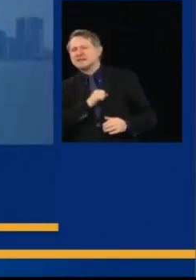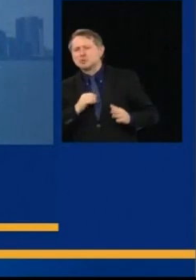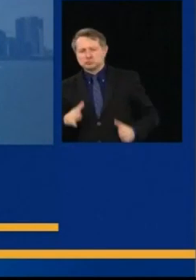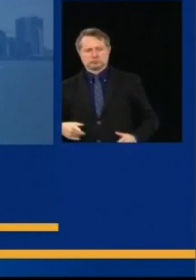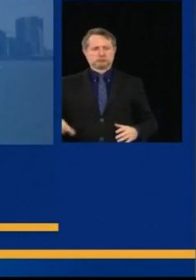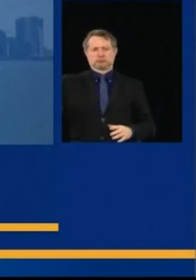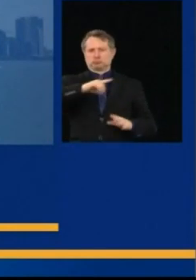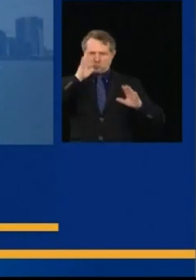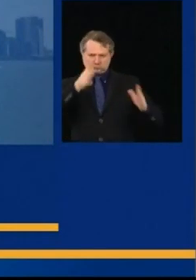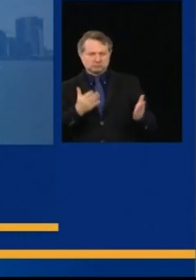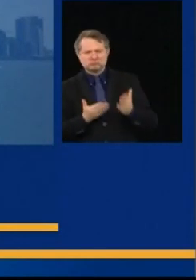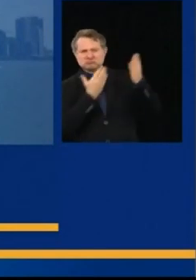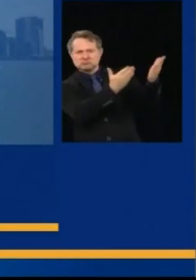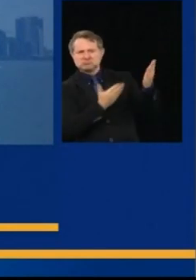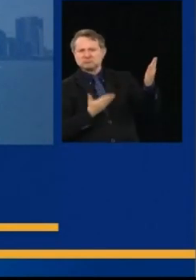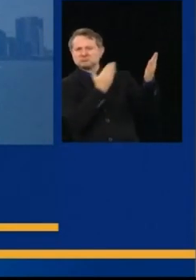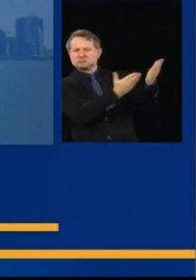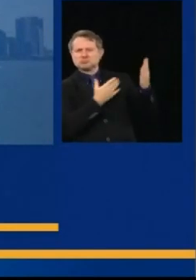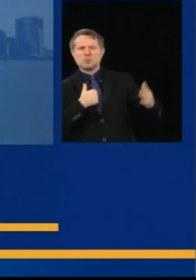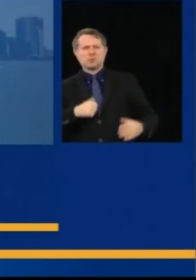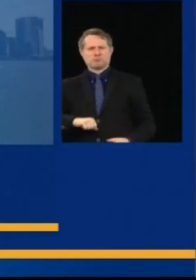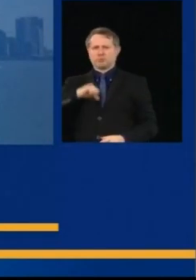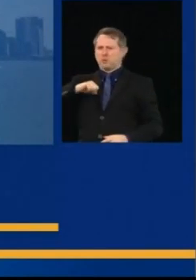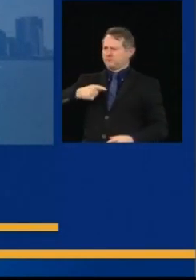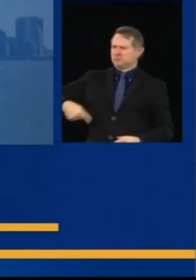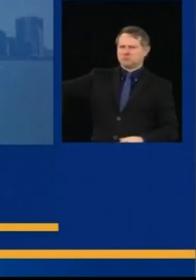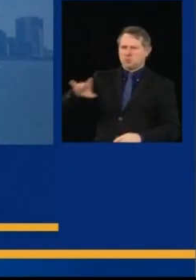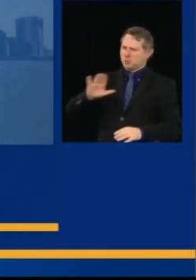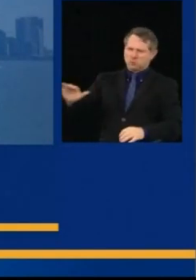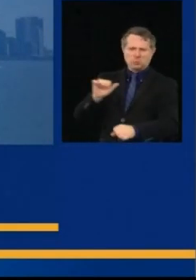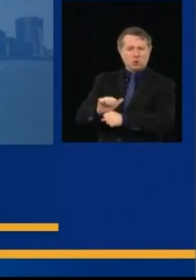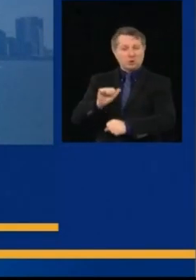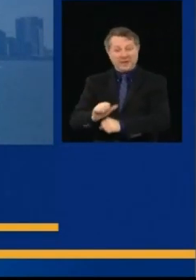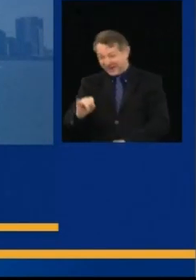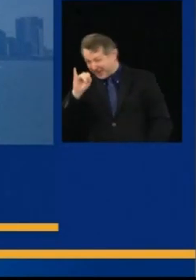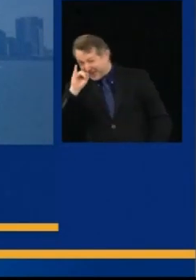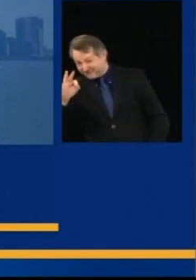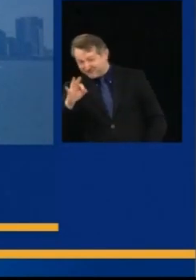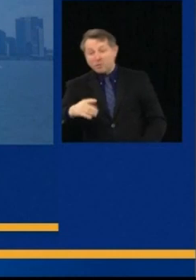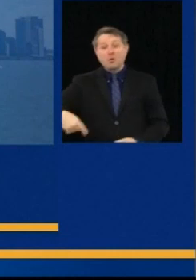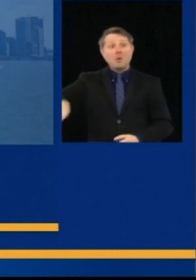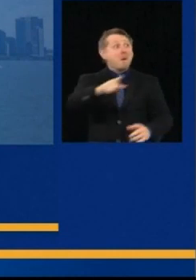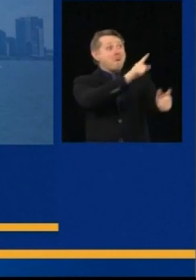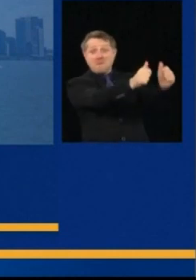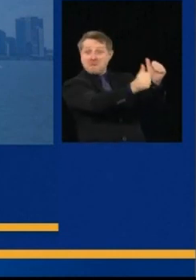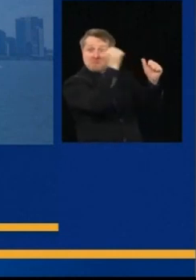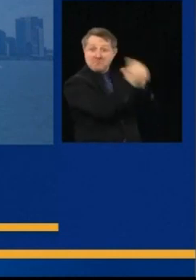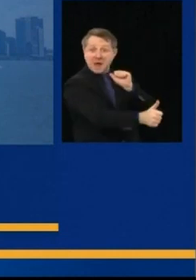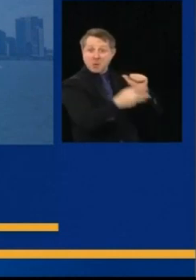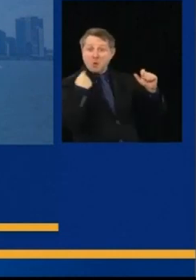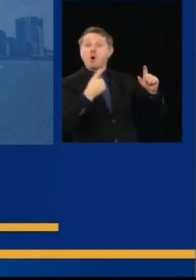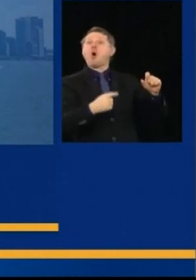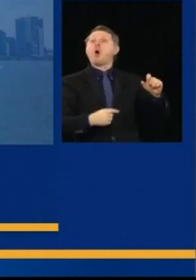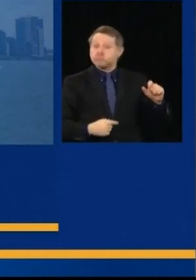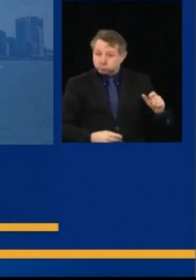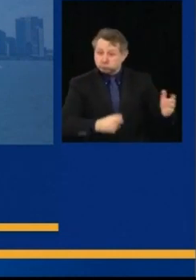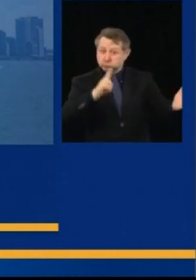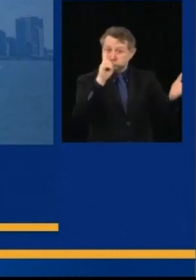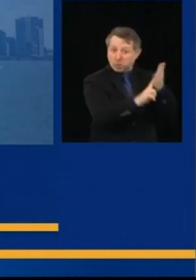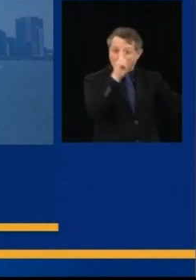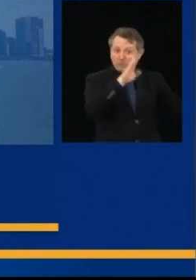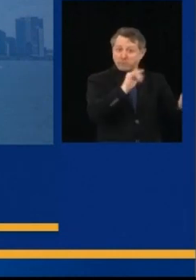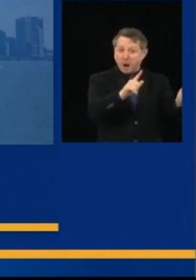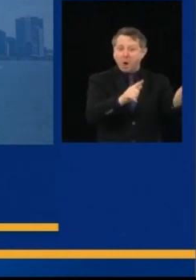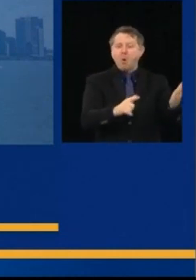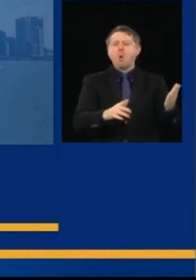leadership. If we get that Washington bill passed, then it's going to make a significant difference, because it's